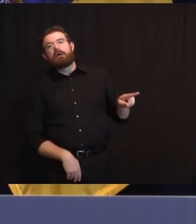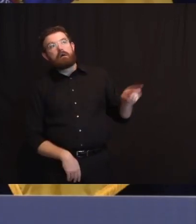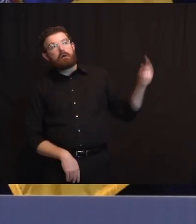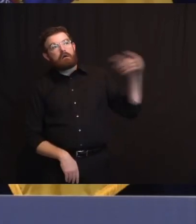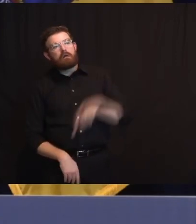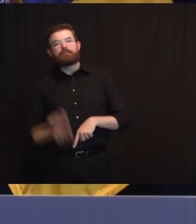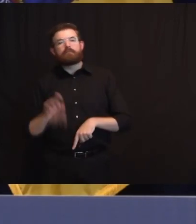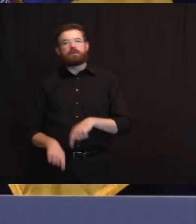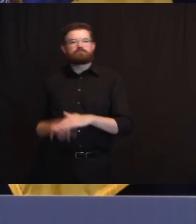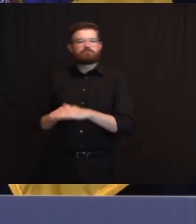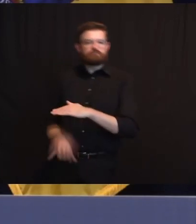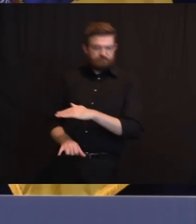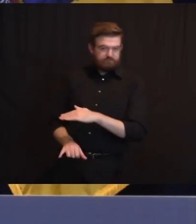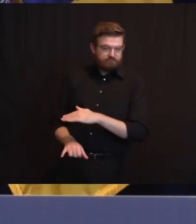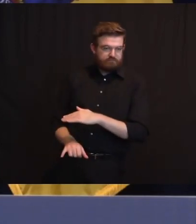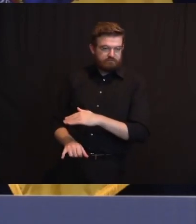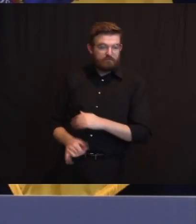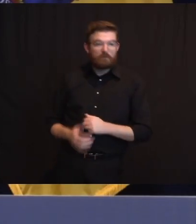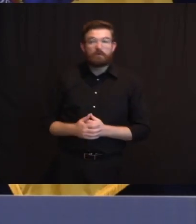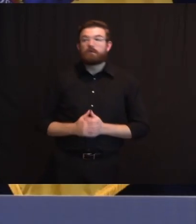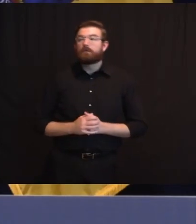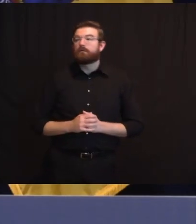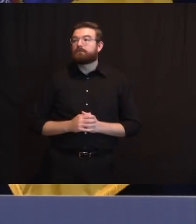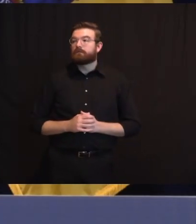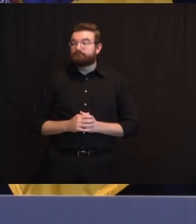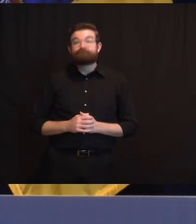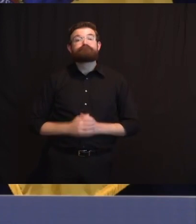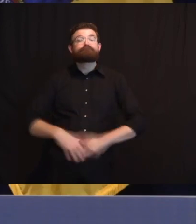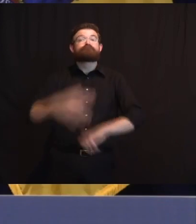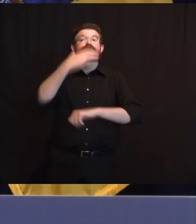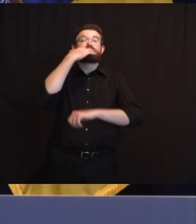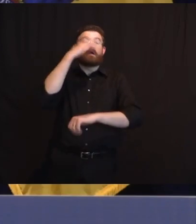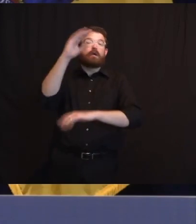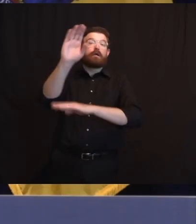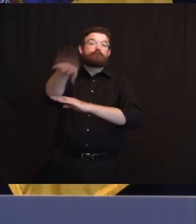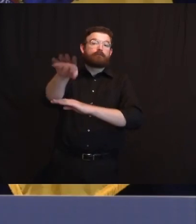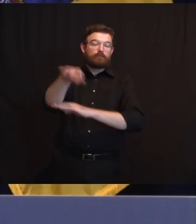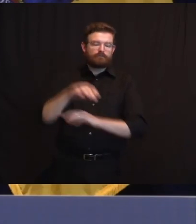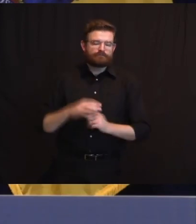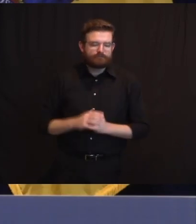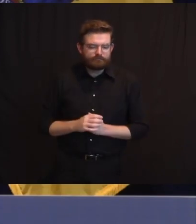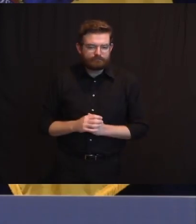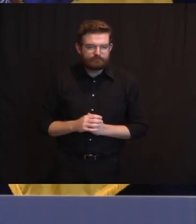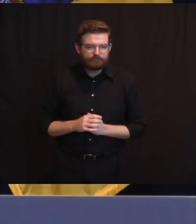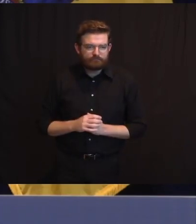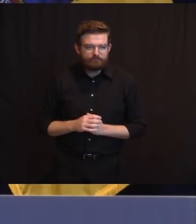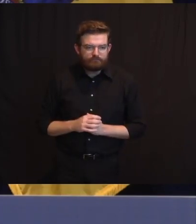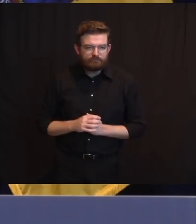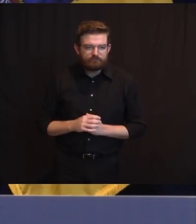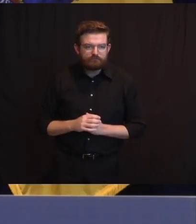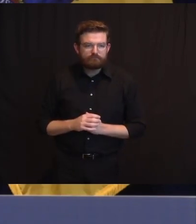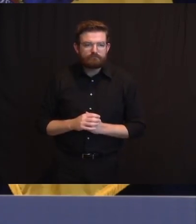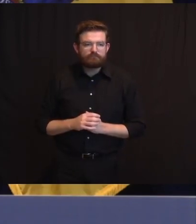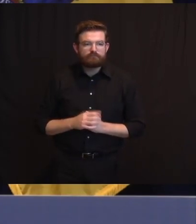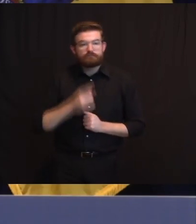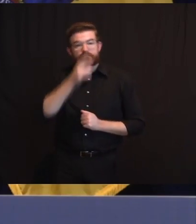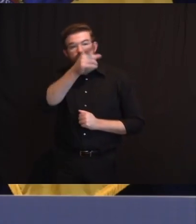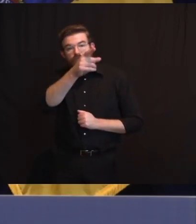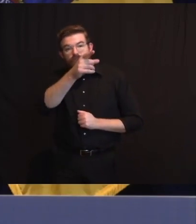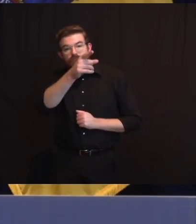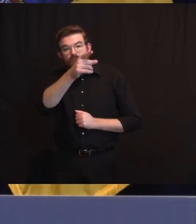Good afternoon, Governor, and to Acting Commissioner Deemer, congratulations. I know you came from the Finance Division of